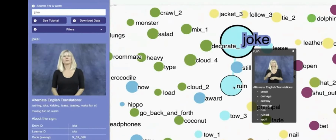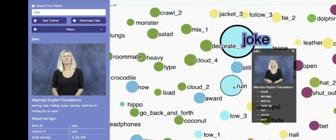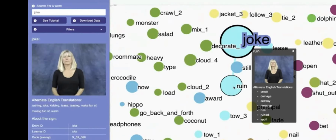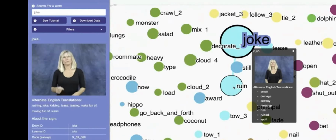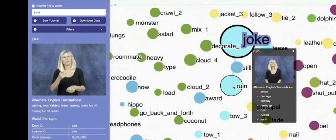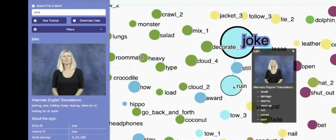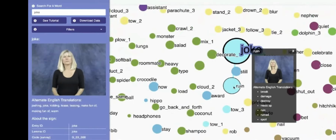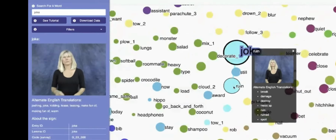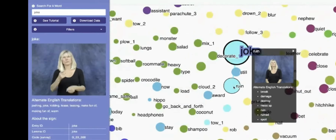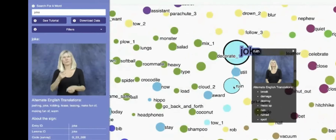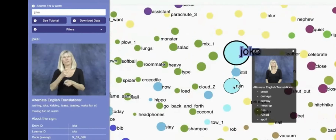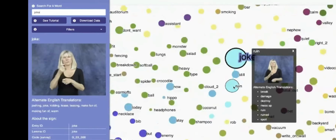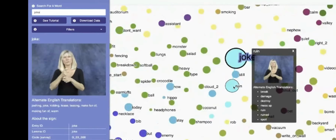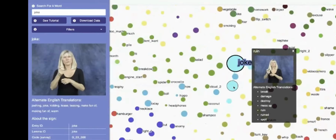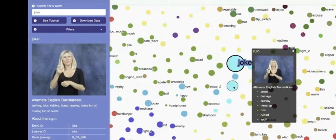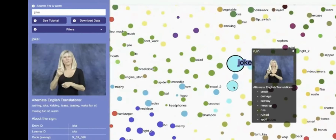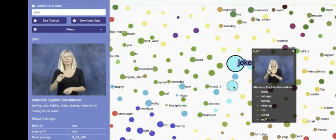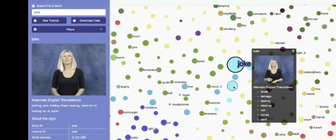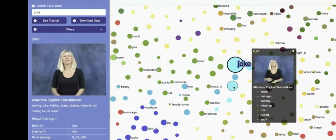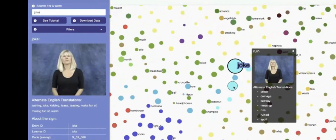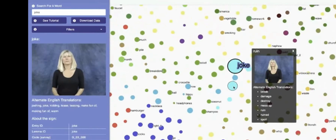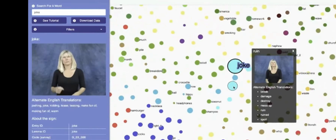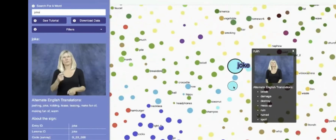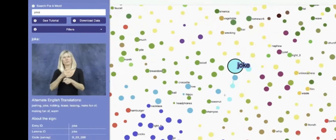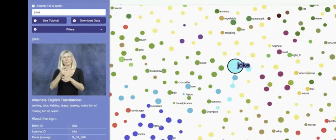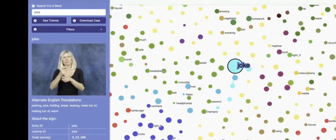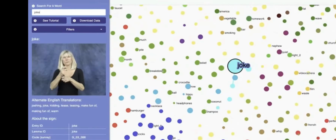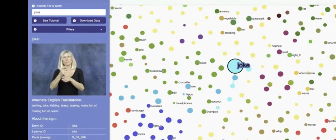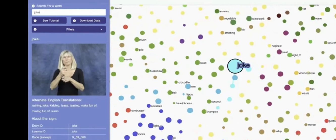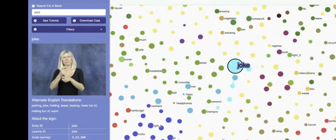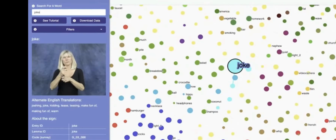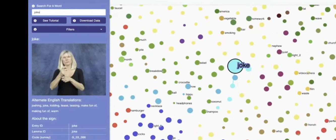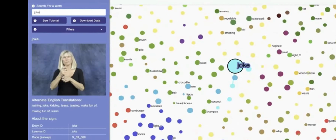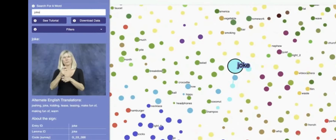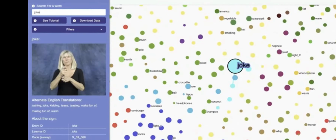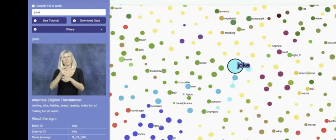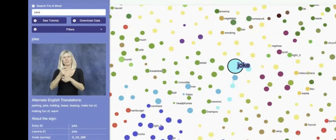sign for ruin, right? So it looks very, very similar.